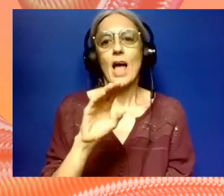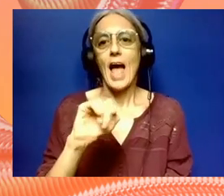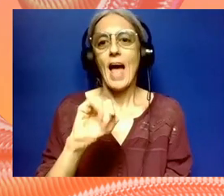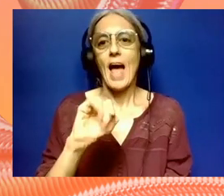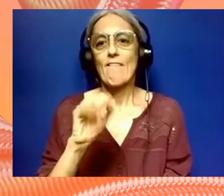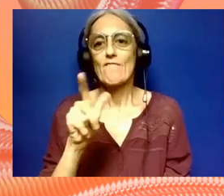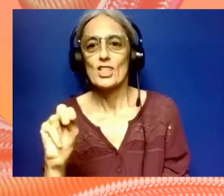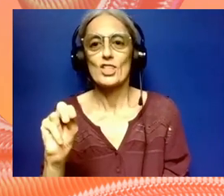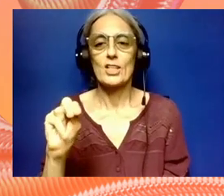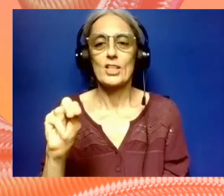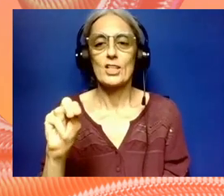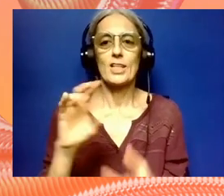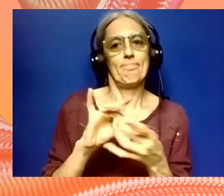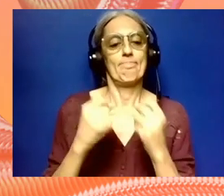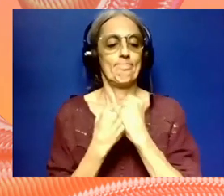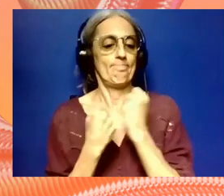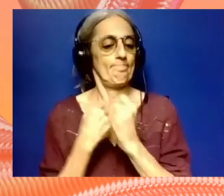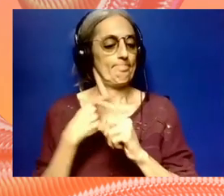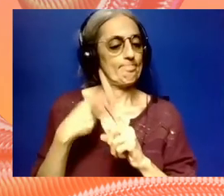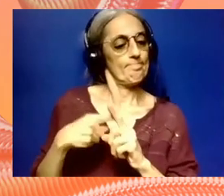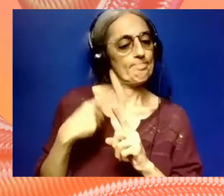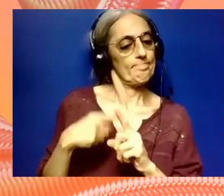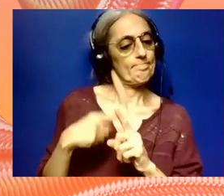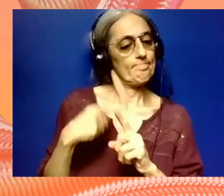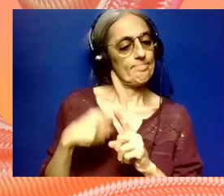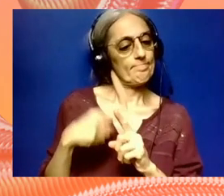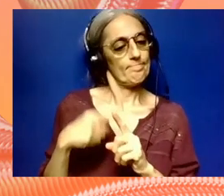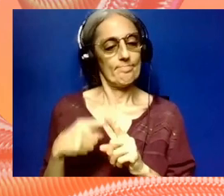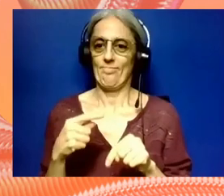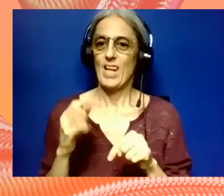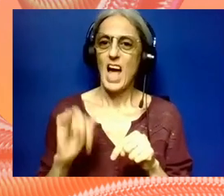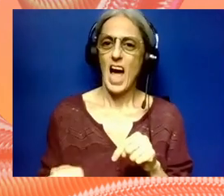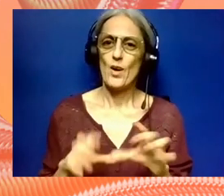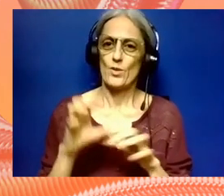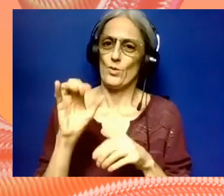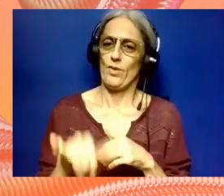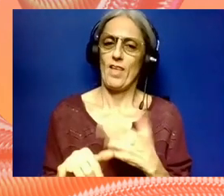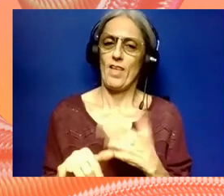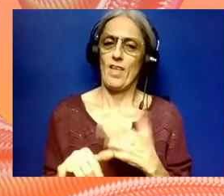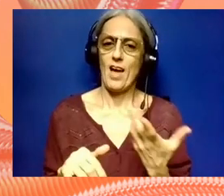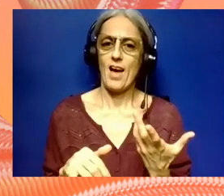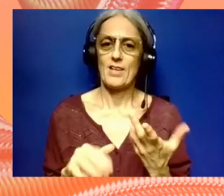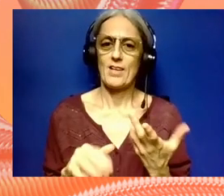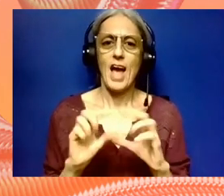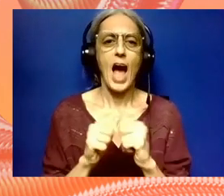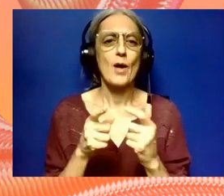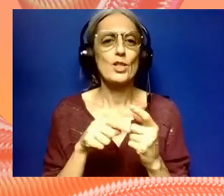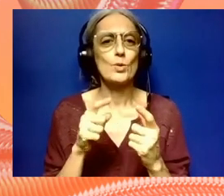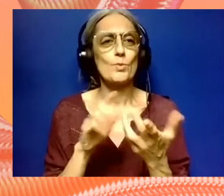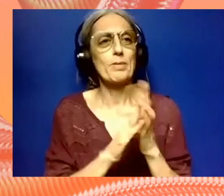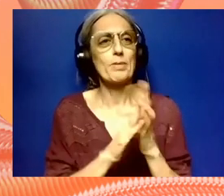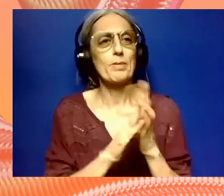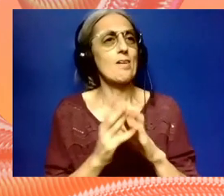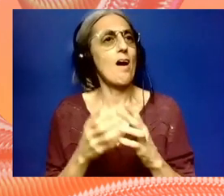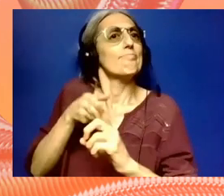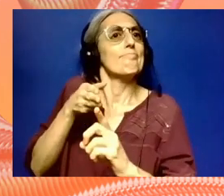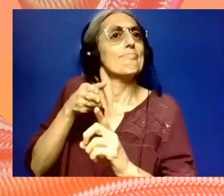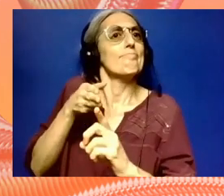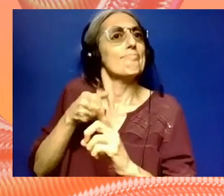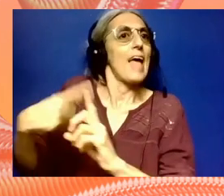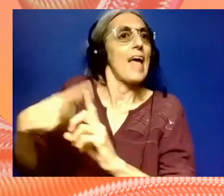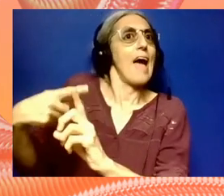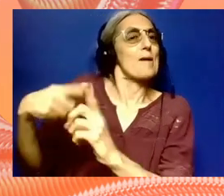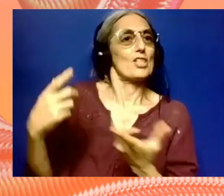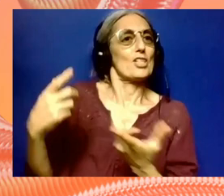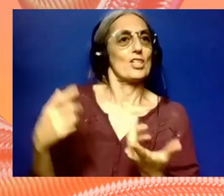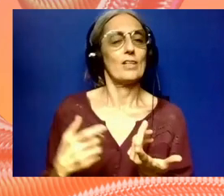you come to that being like the way, right? Because I think that, you know, when it comes to the hard astrology or whatever, like, I don't